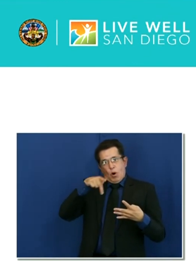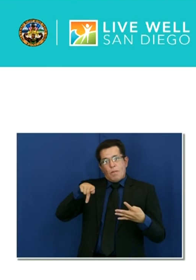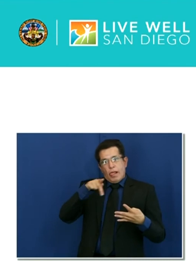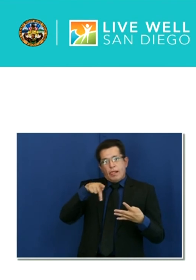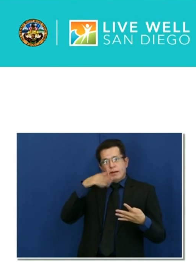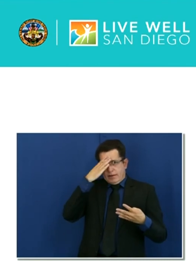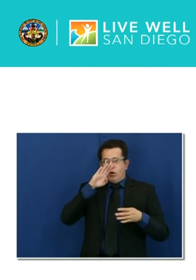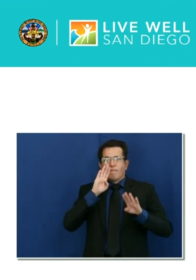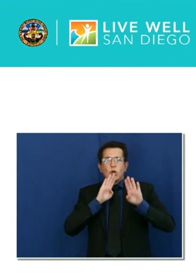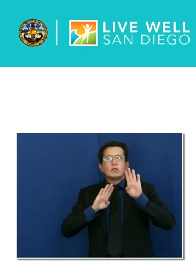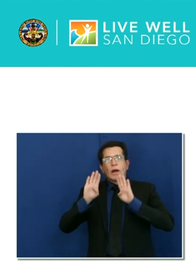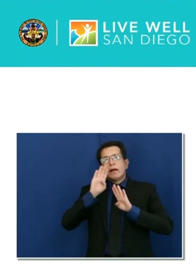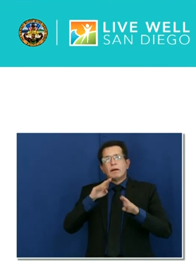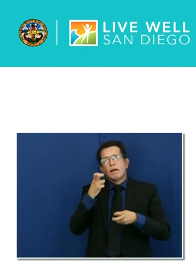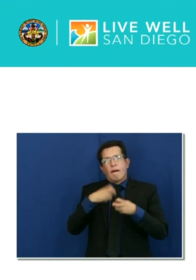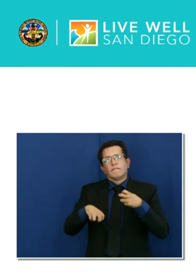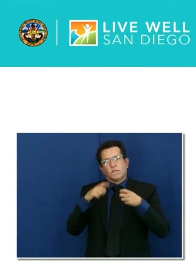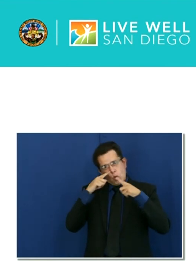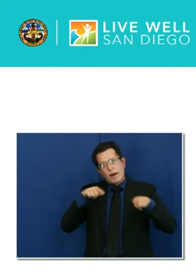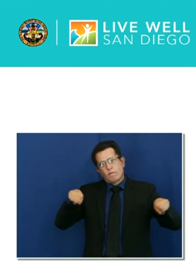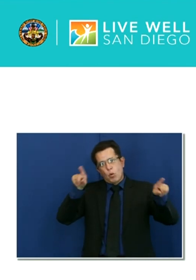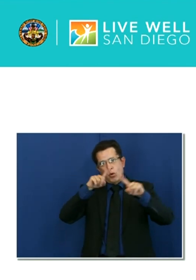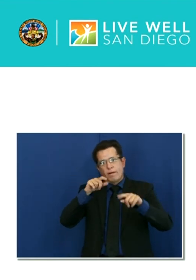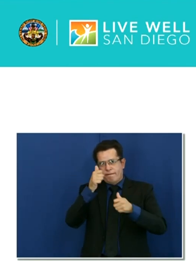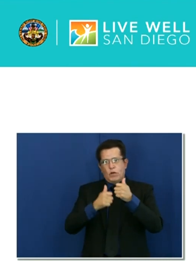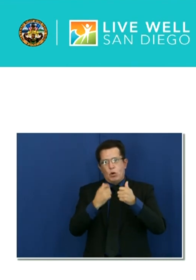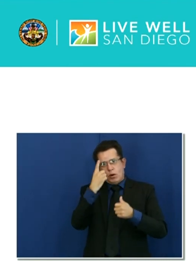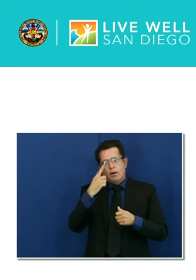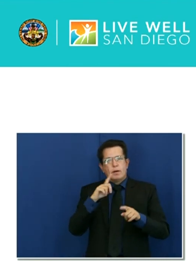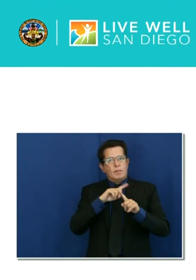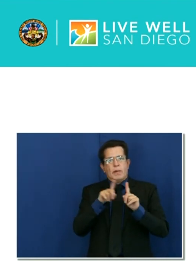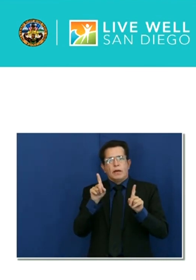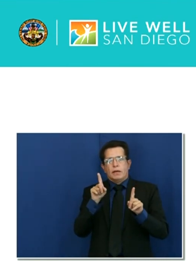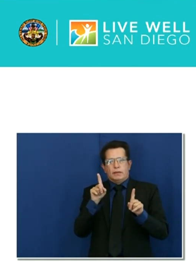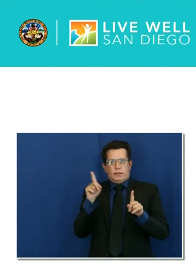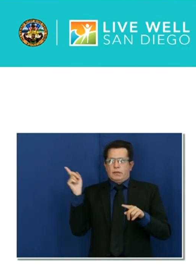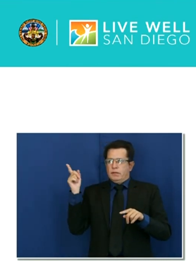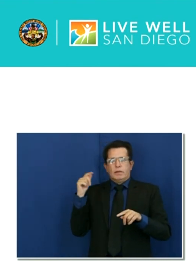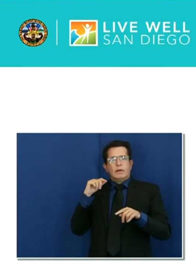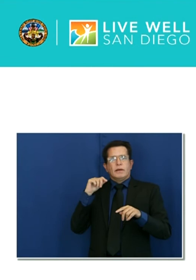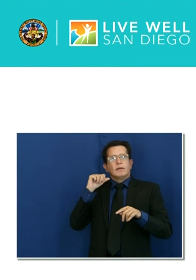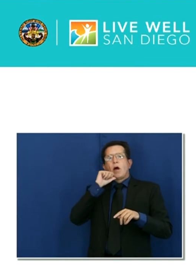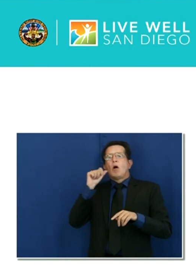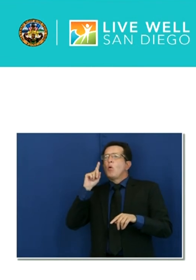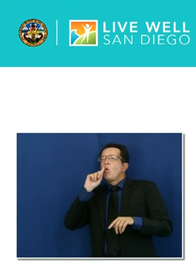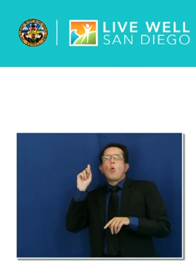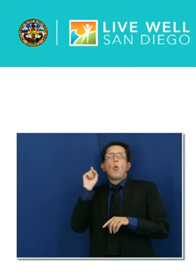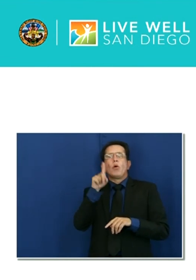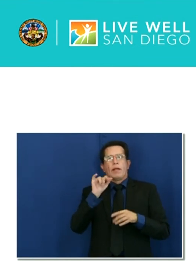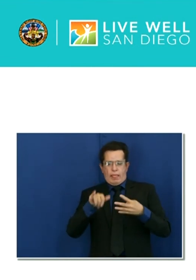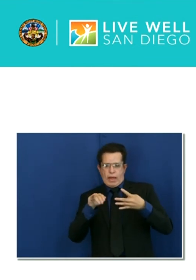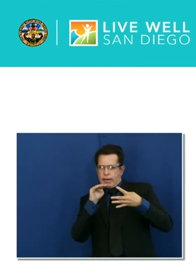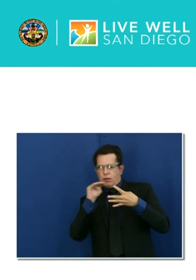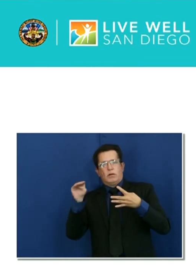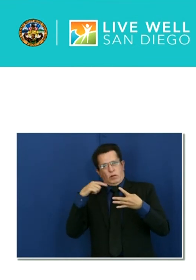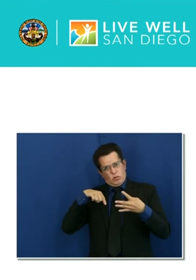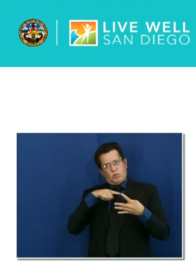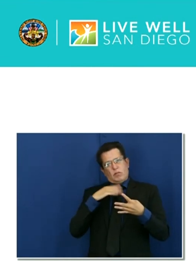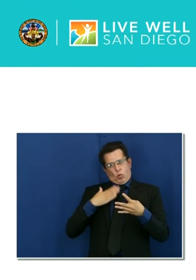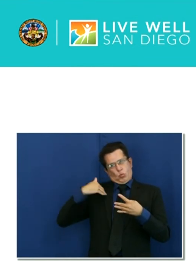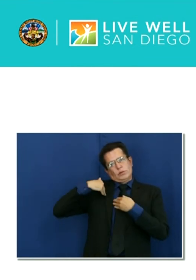to everyone. But remember, we aren't assigned a tier out of nowhere. We earn our